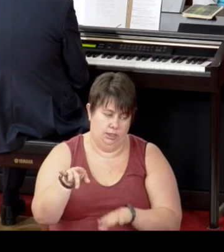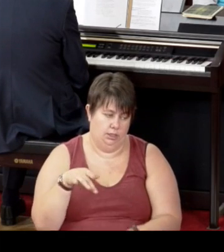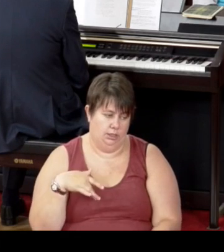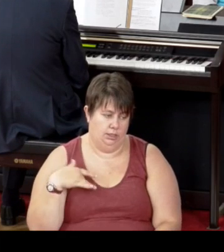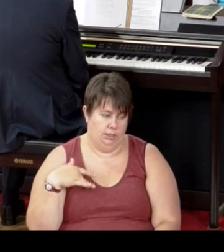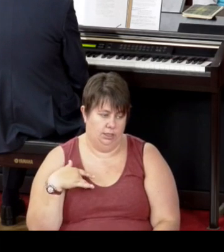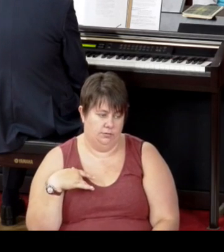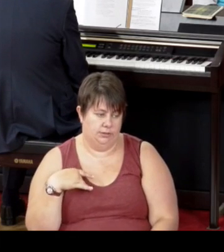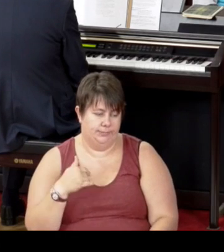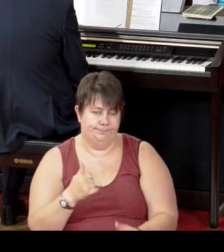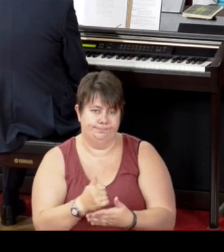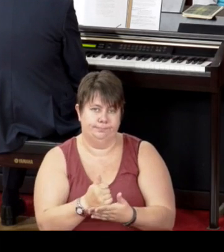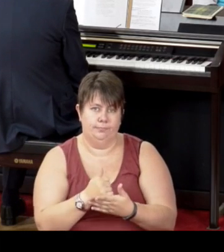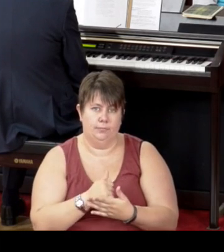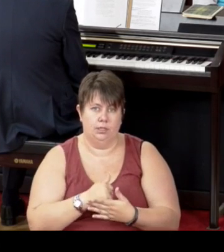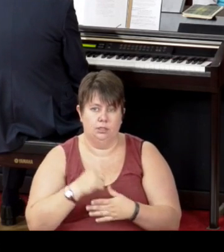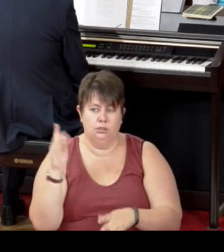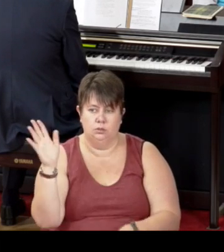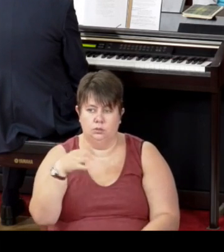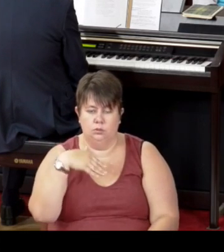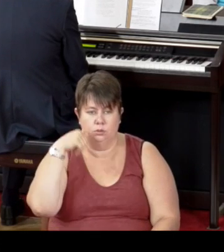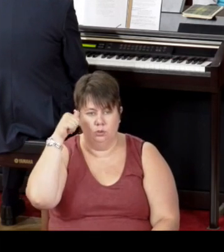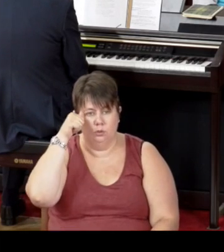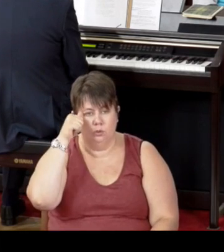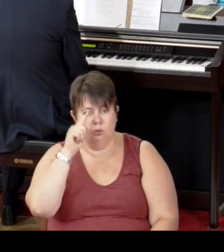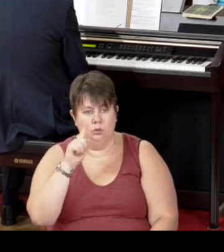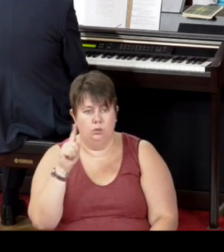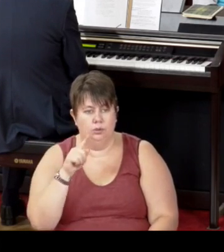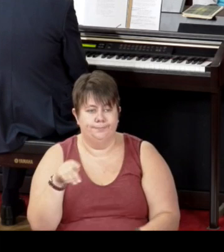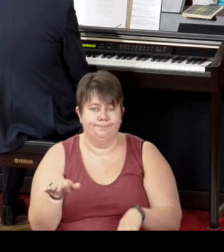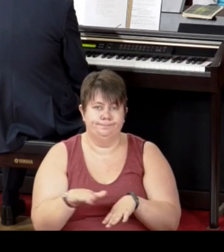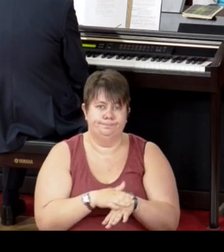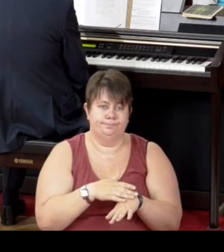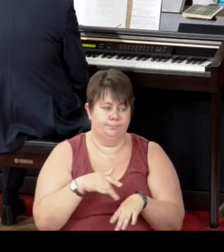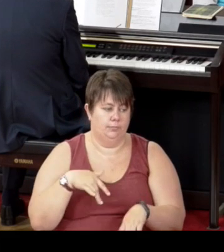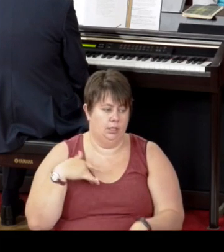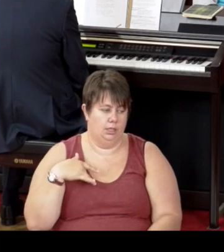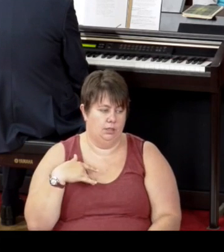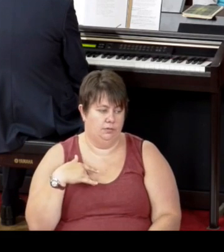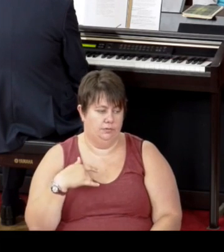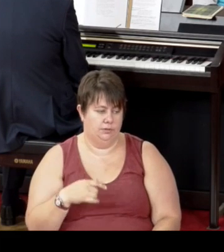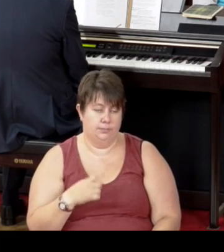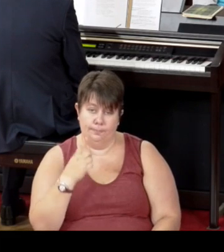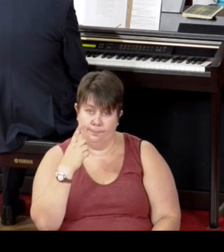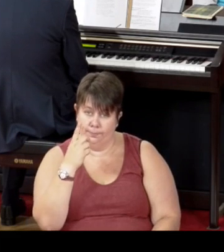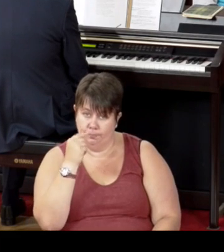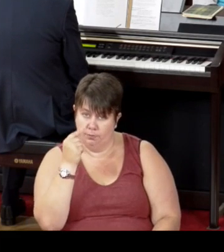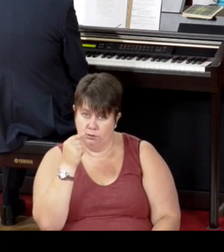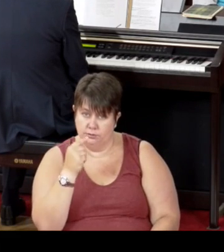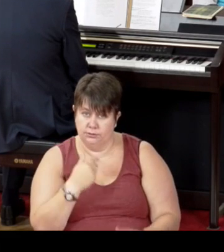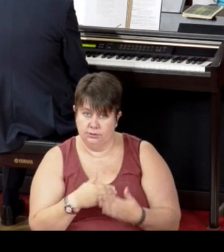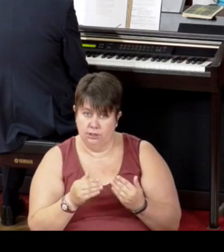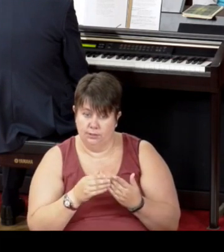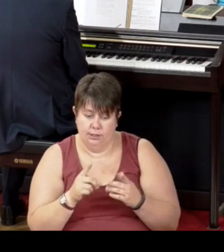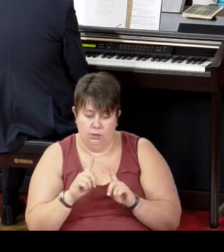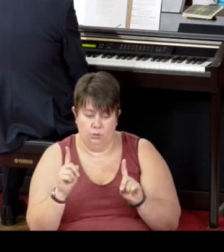Help us to know that the fullness of life you speak of is possible no matter our situations.